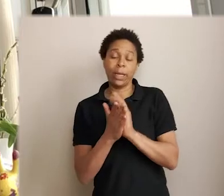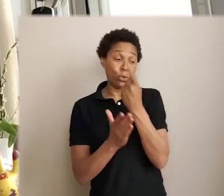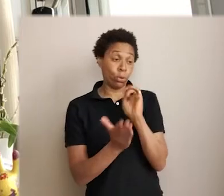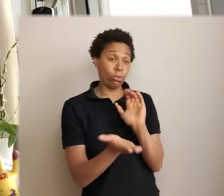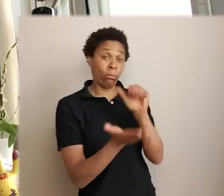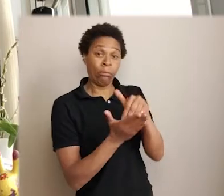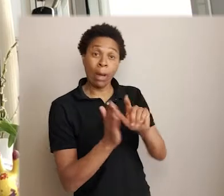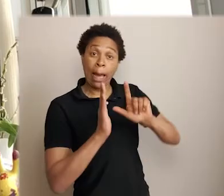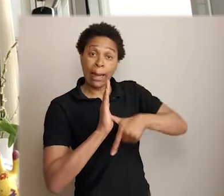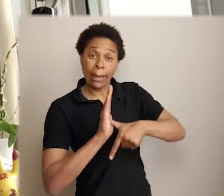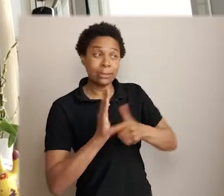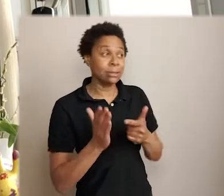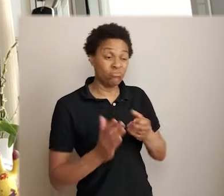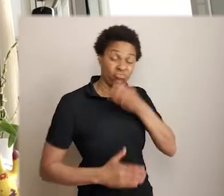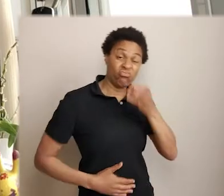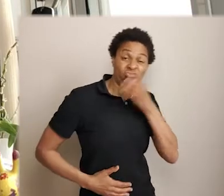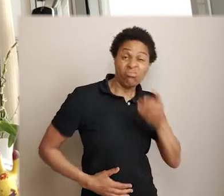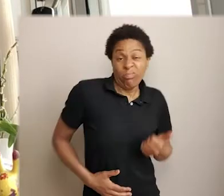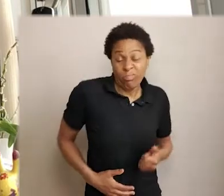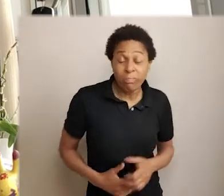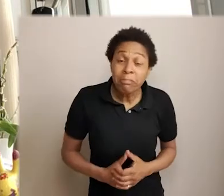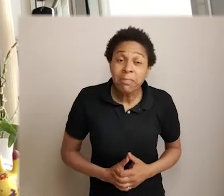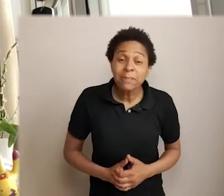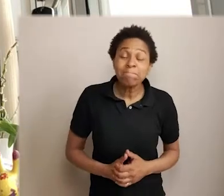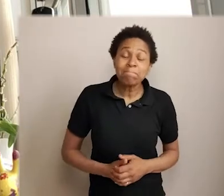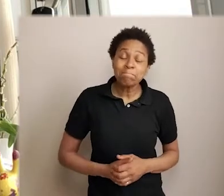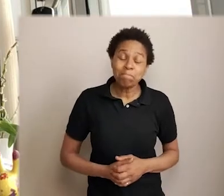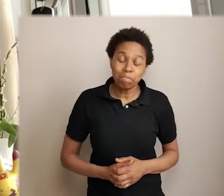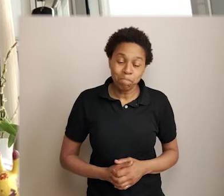and later and have a drink.